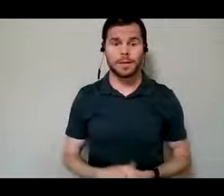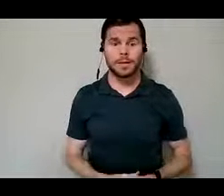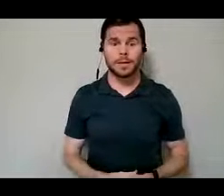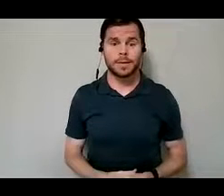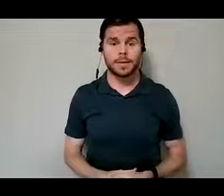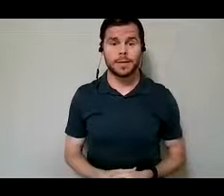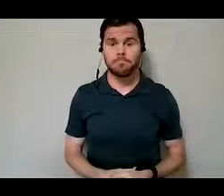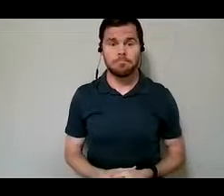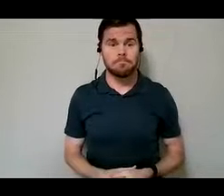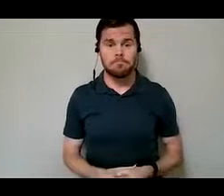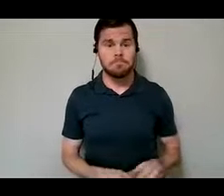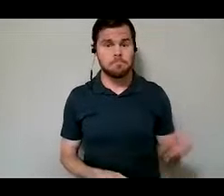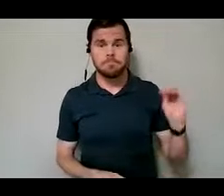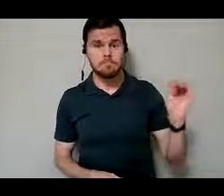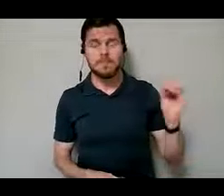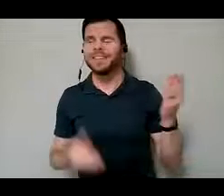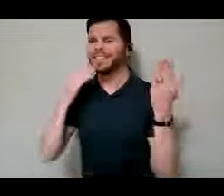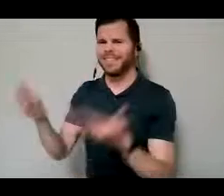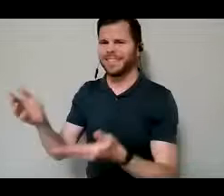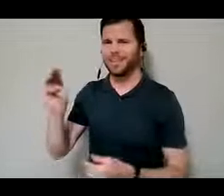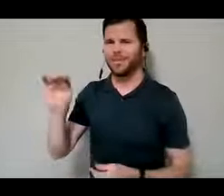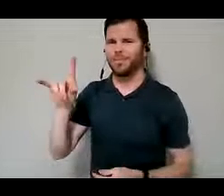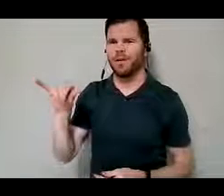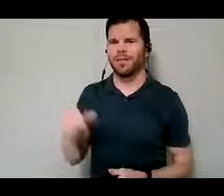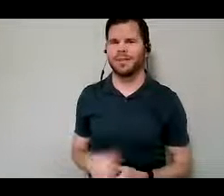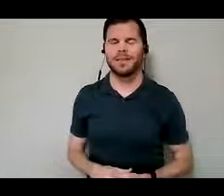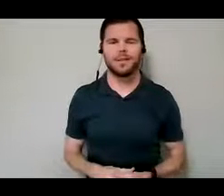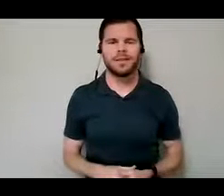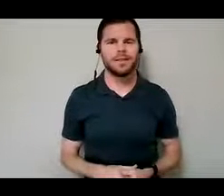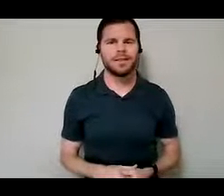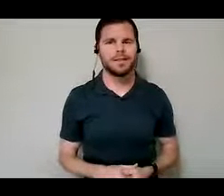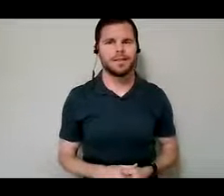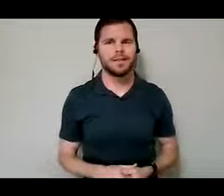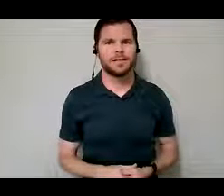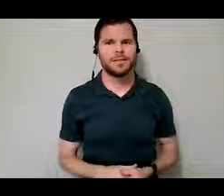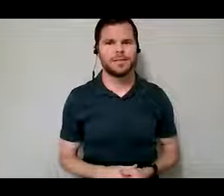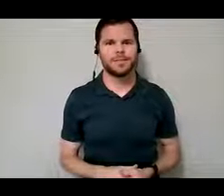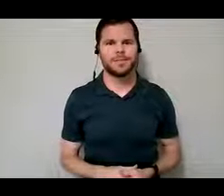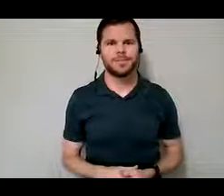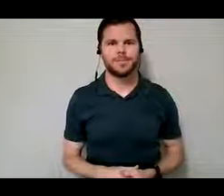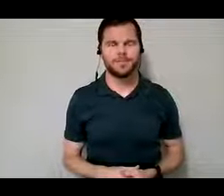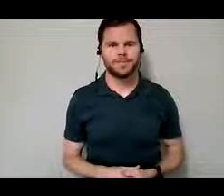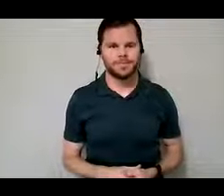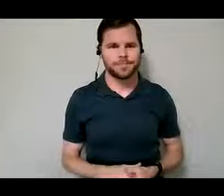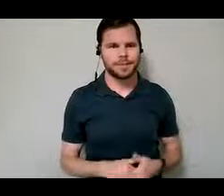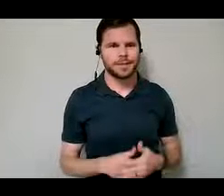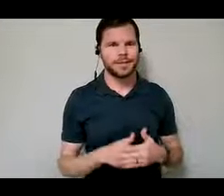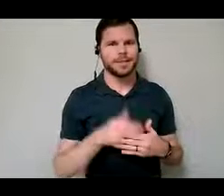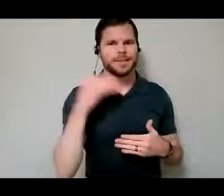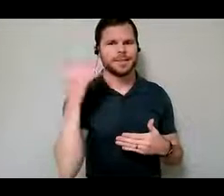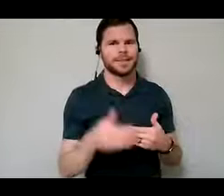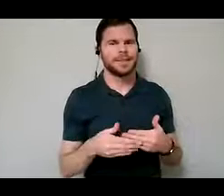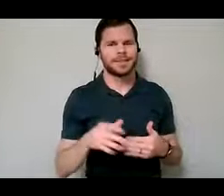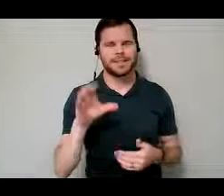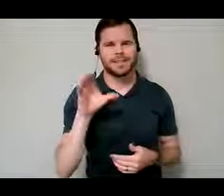Nope. Okay. Thank you, Molly. Yeah. And if people have any questions. And next we'll have for this, CCTE. Thank you for waiting, CCTE.